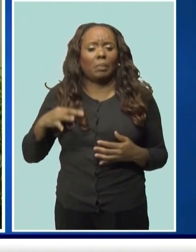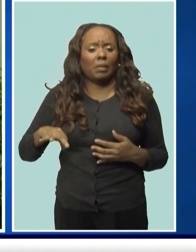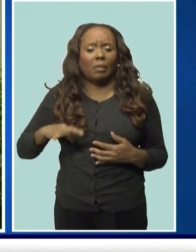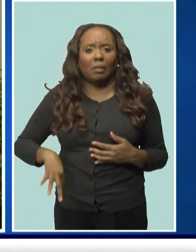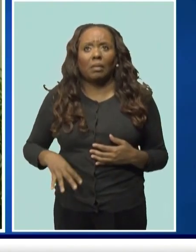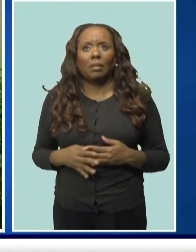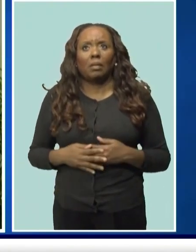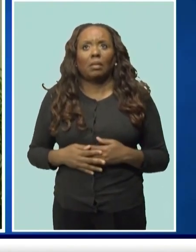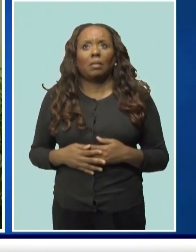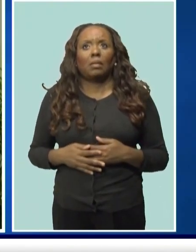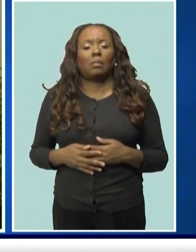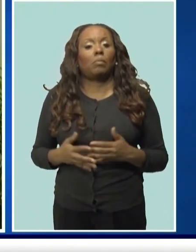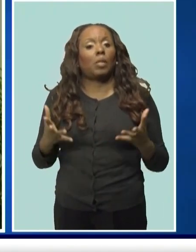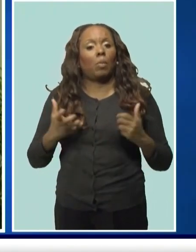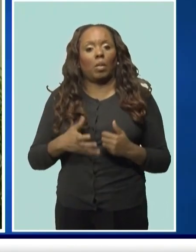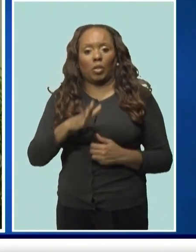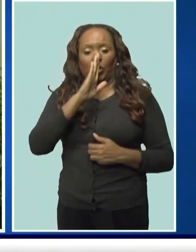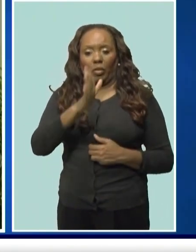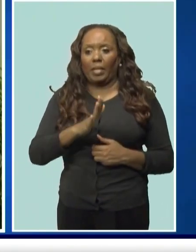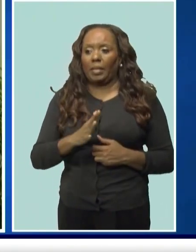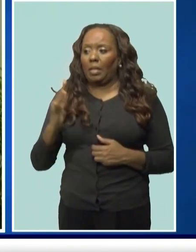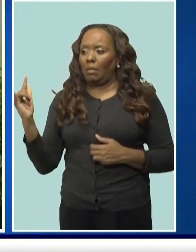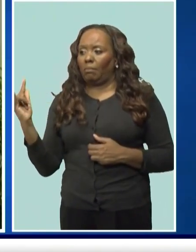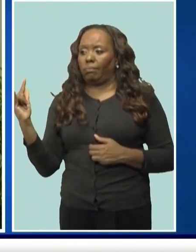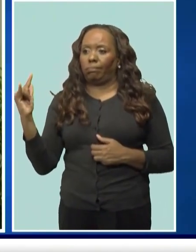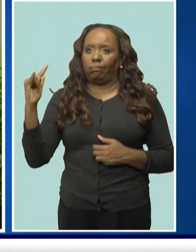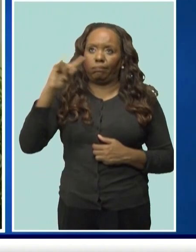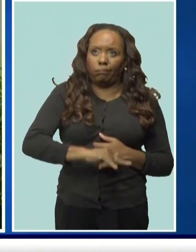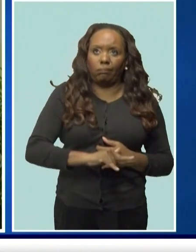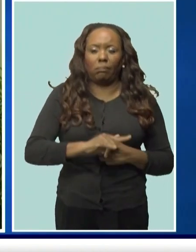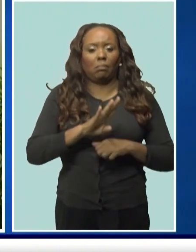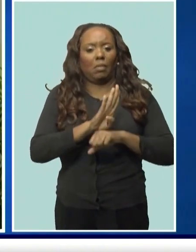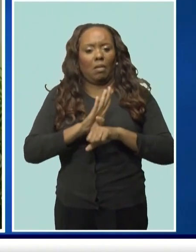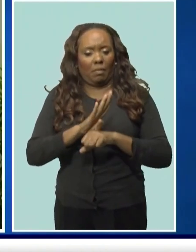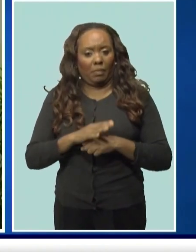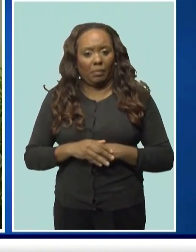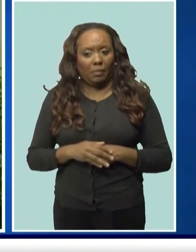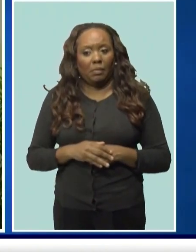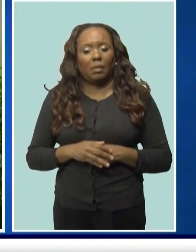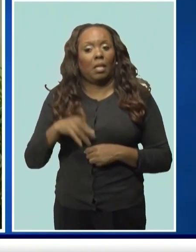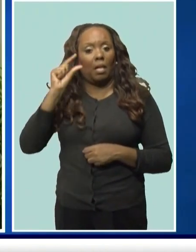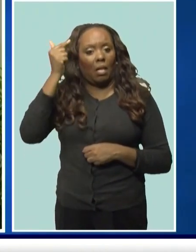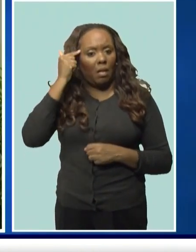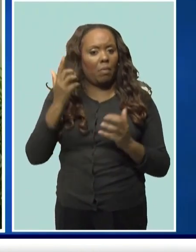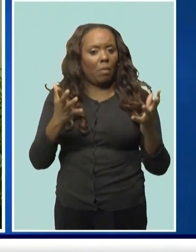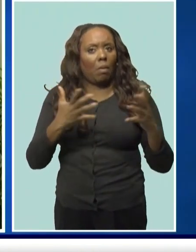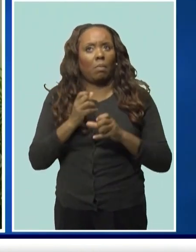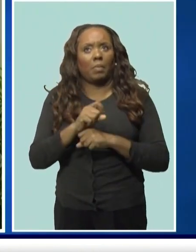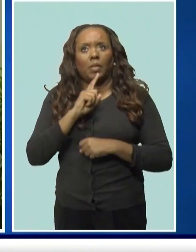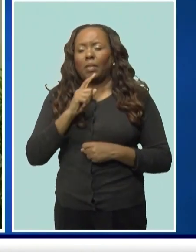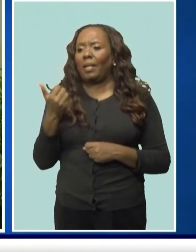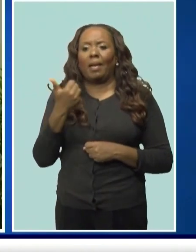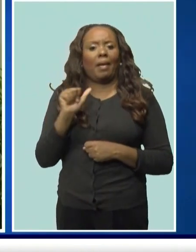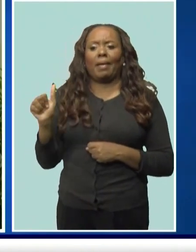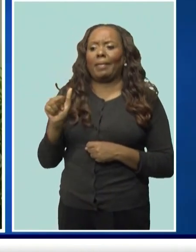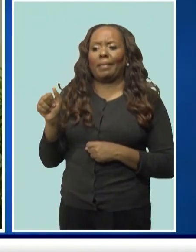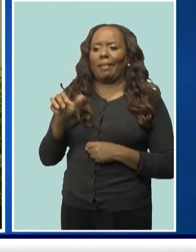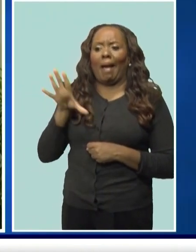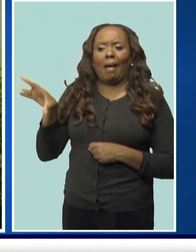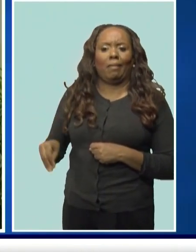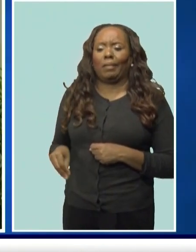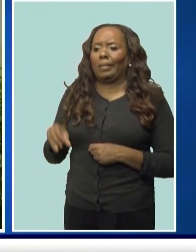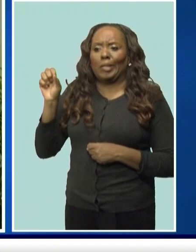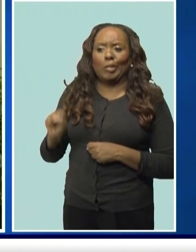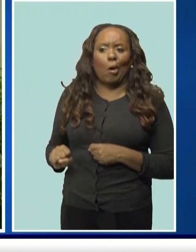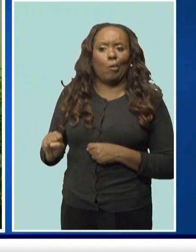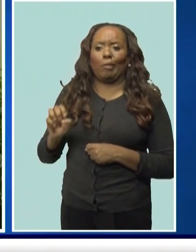direct airlift. We keep talking about it, but I can tell you the government is committed to really ensure that it comes to reality where you can fly from any part of Africa, whether it be Southern